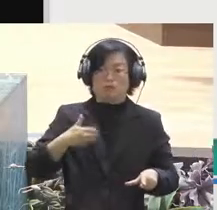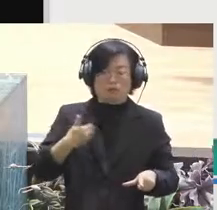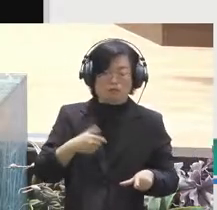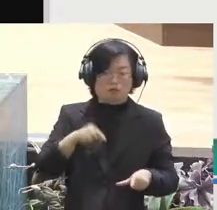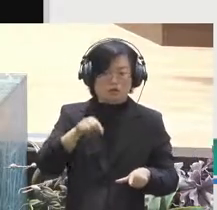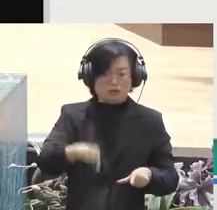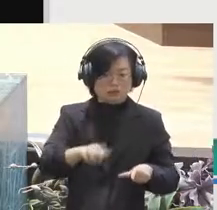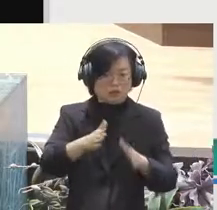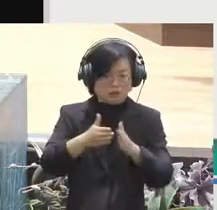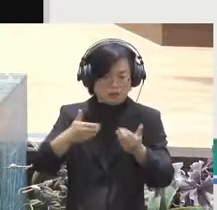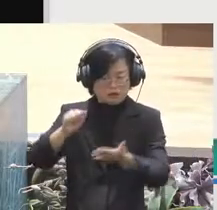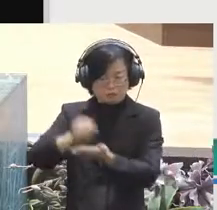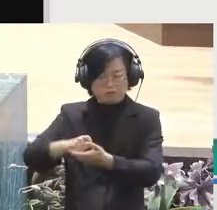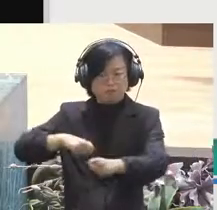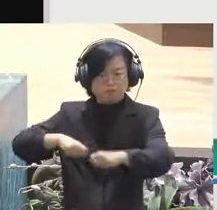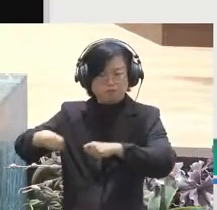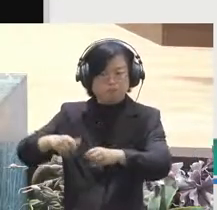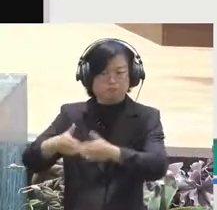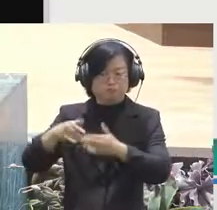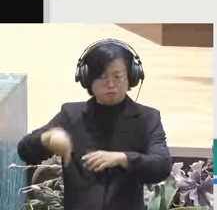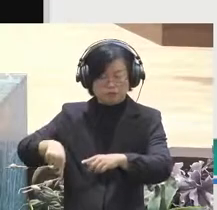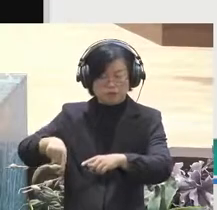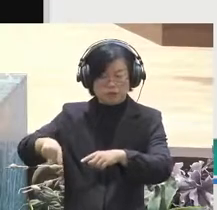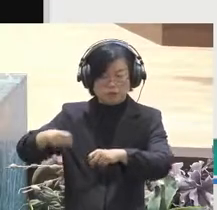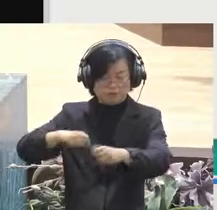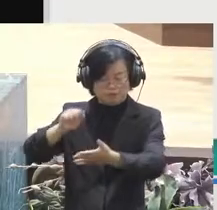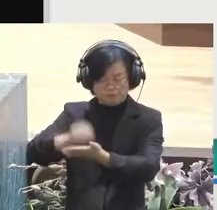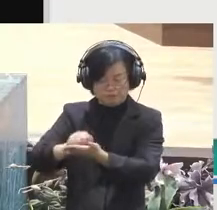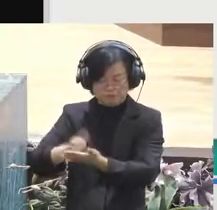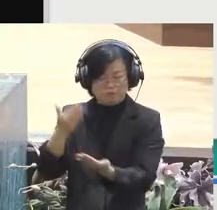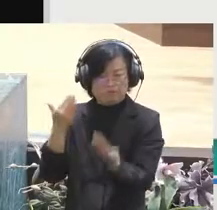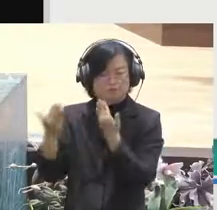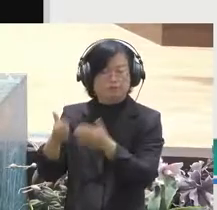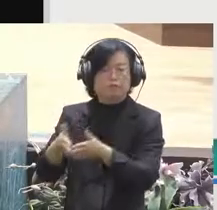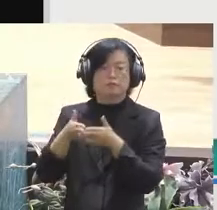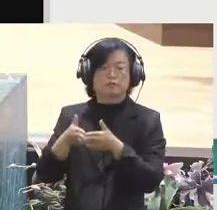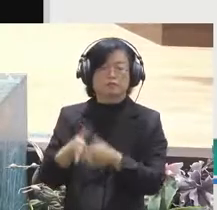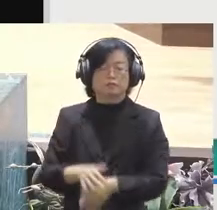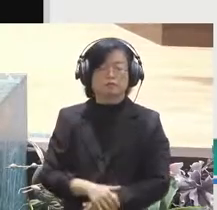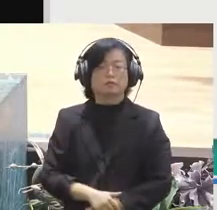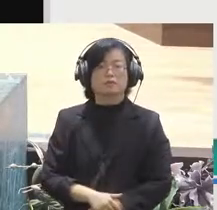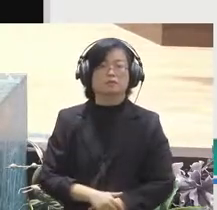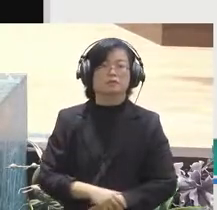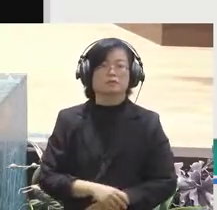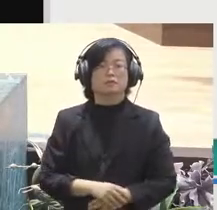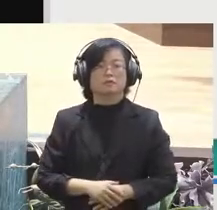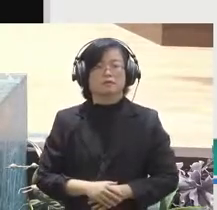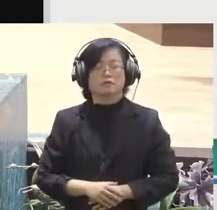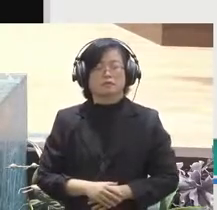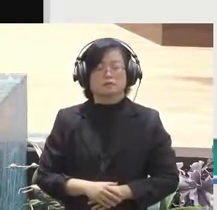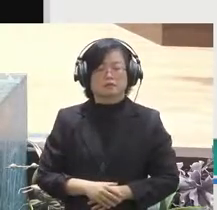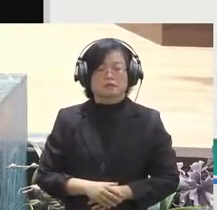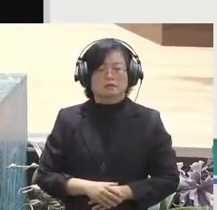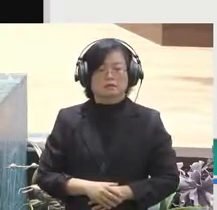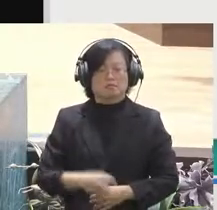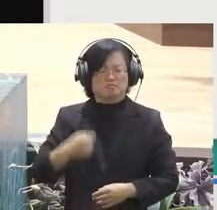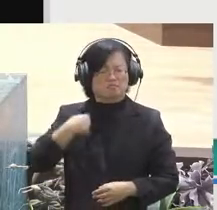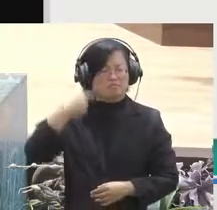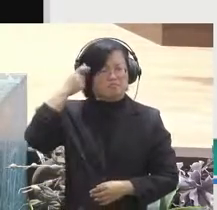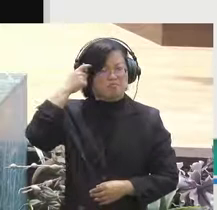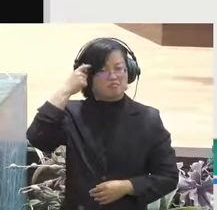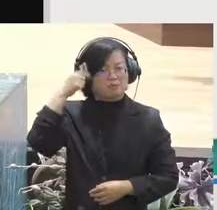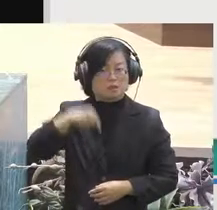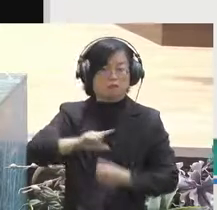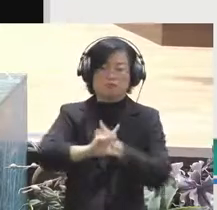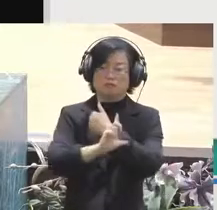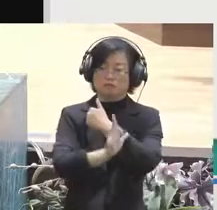is a legal provision, and we believe that every IT system should be backed with the legal framework. So that's why